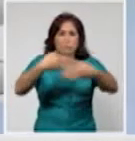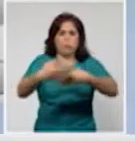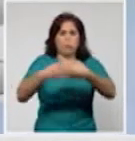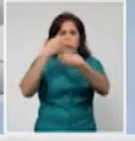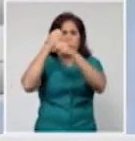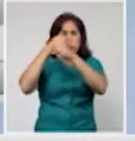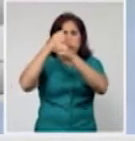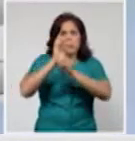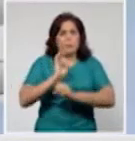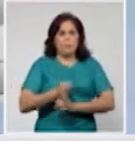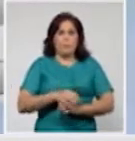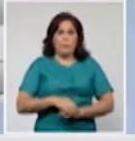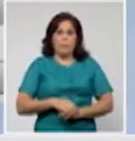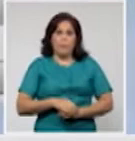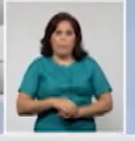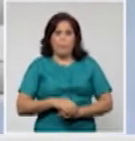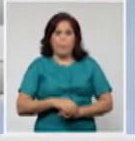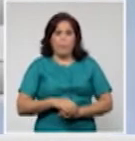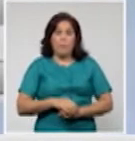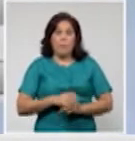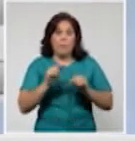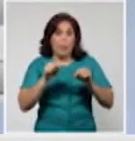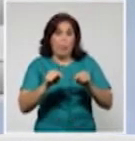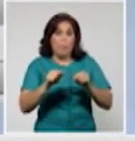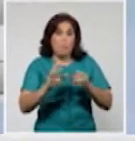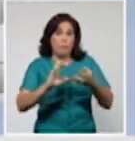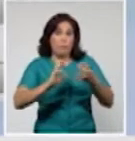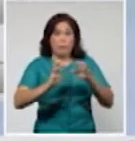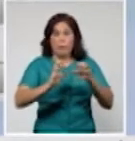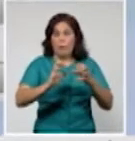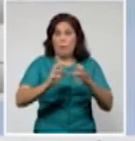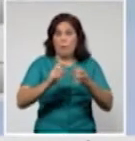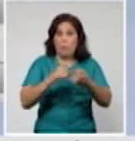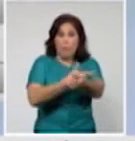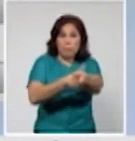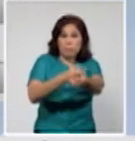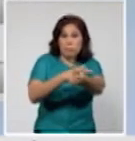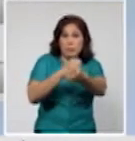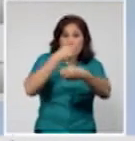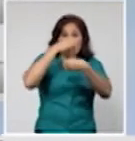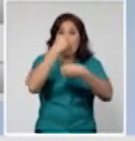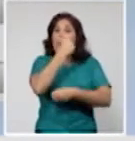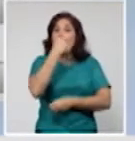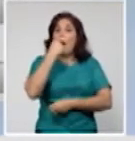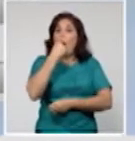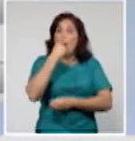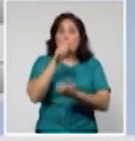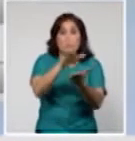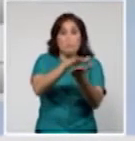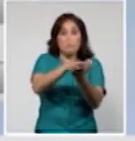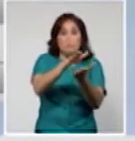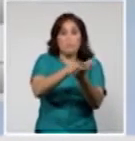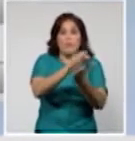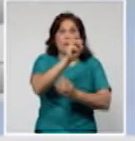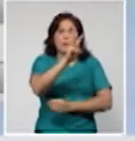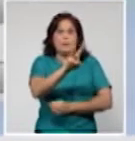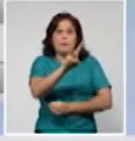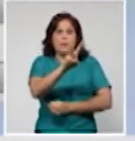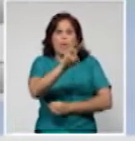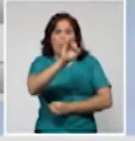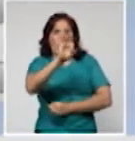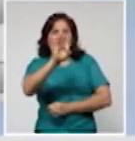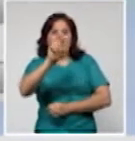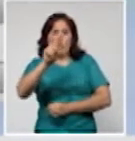366 from Matanzas, 182 from Ciego de Ávila, 102 from Villa Clara,